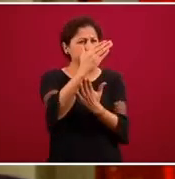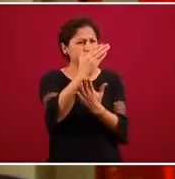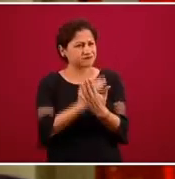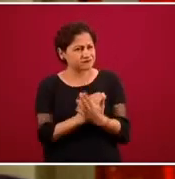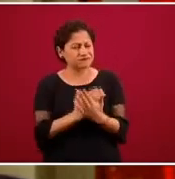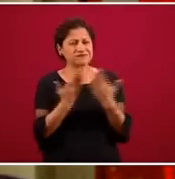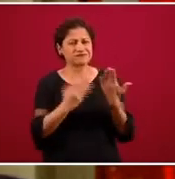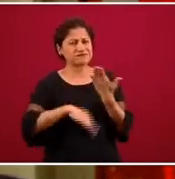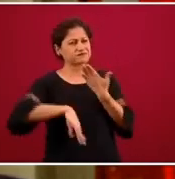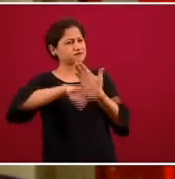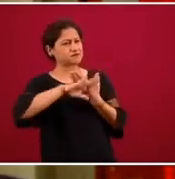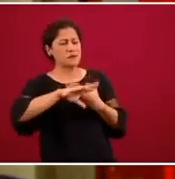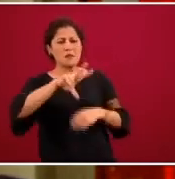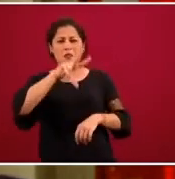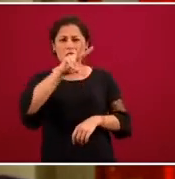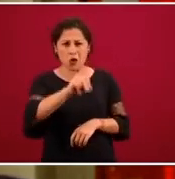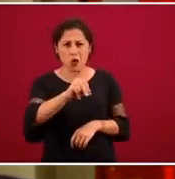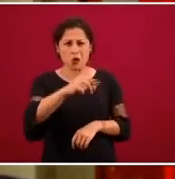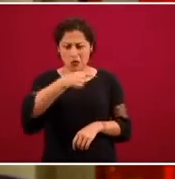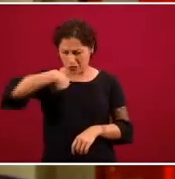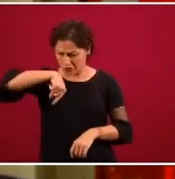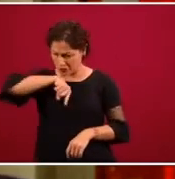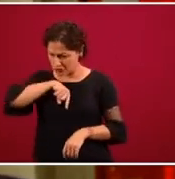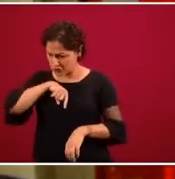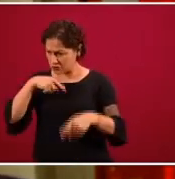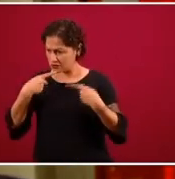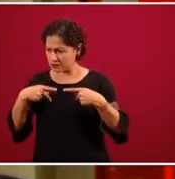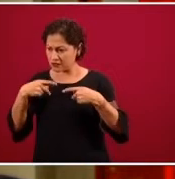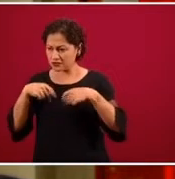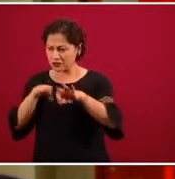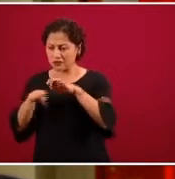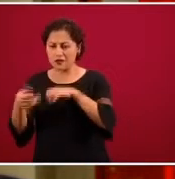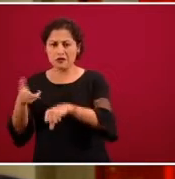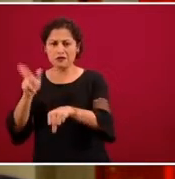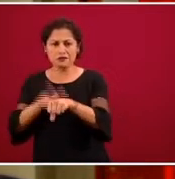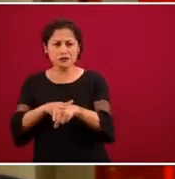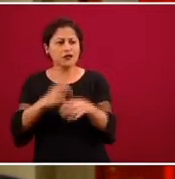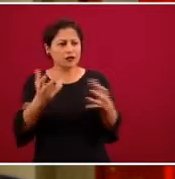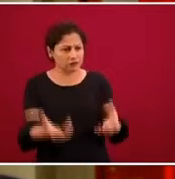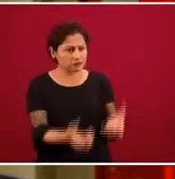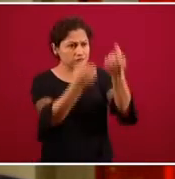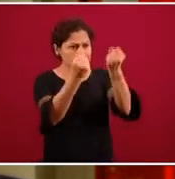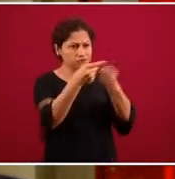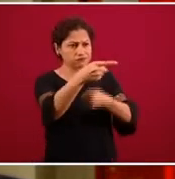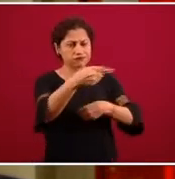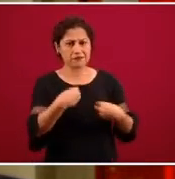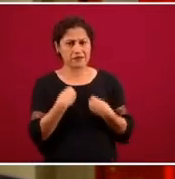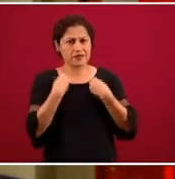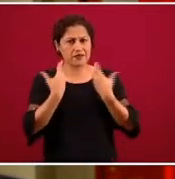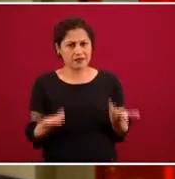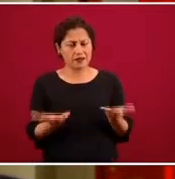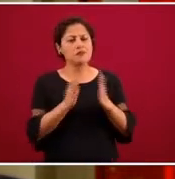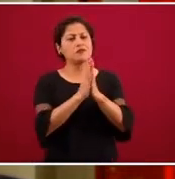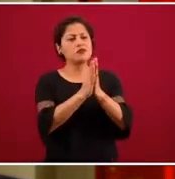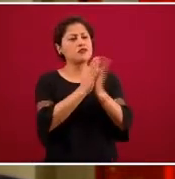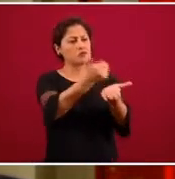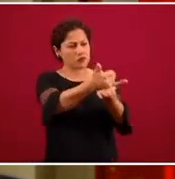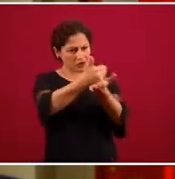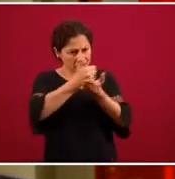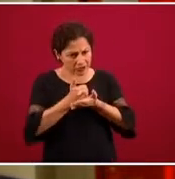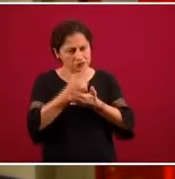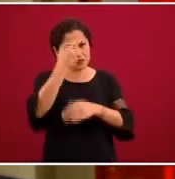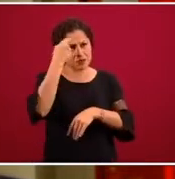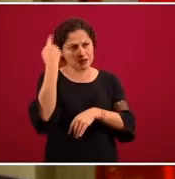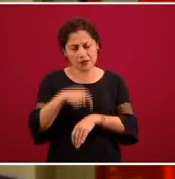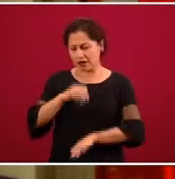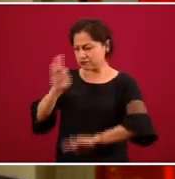save your lives. Help us, please, to take care of people. We need you to take